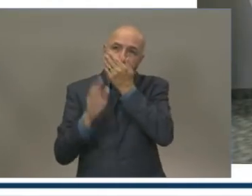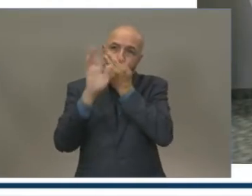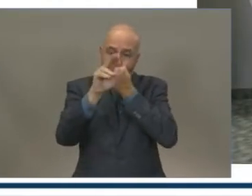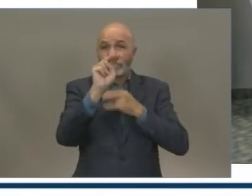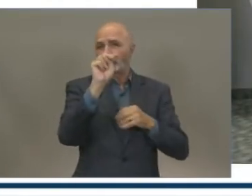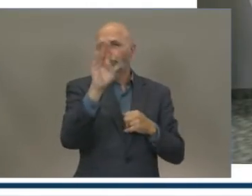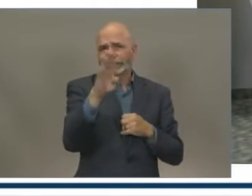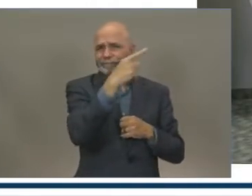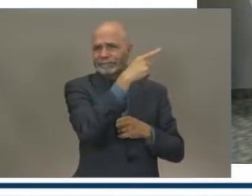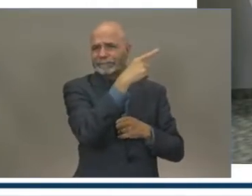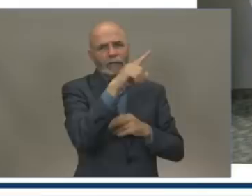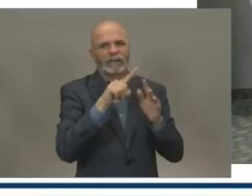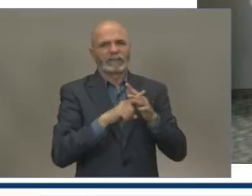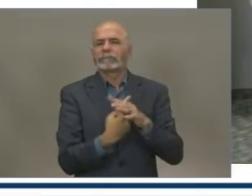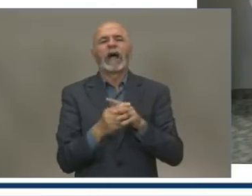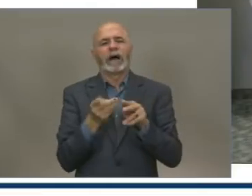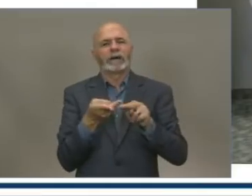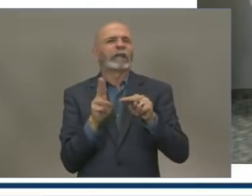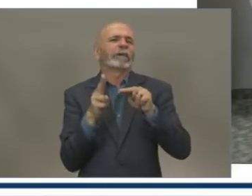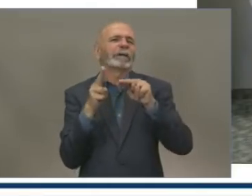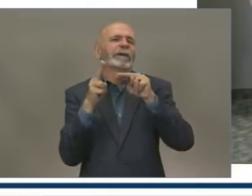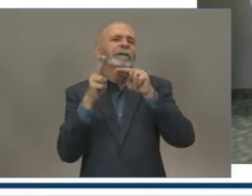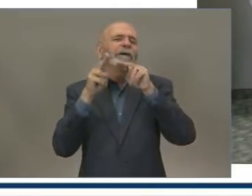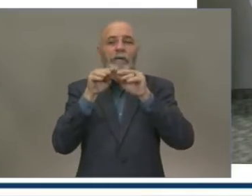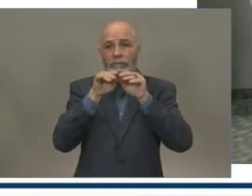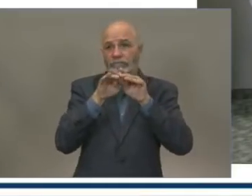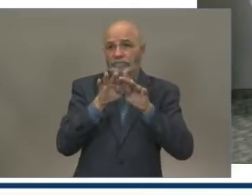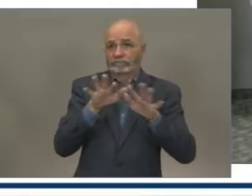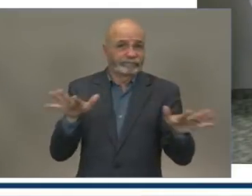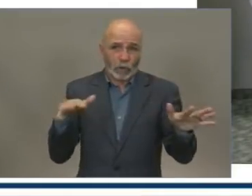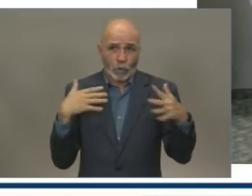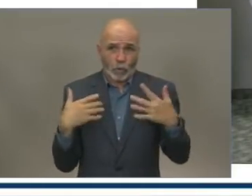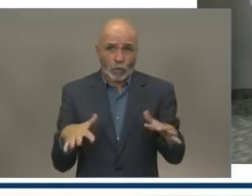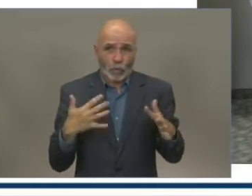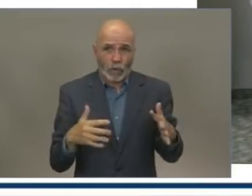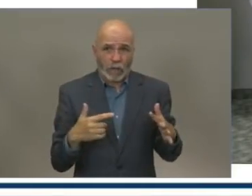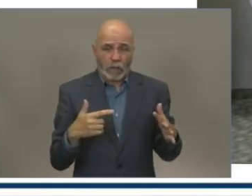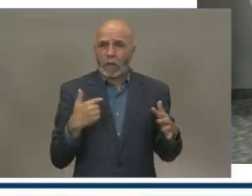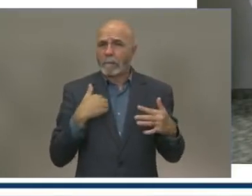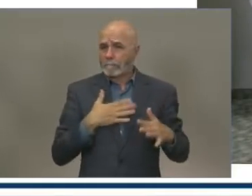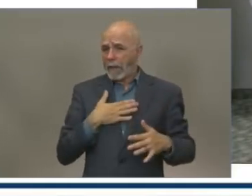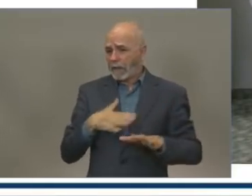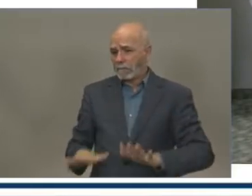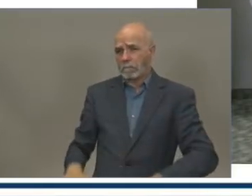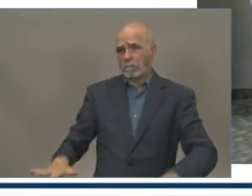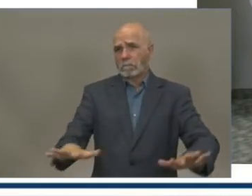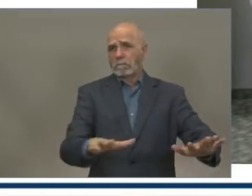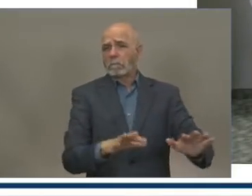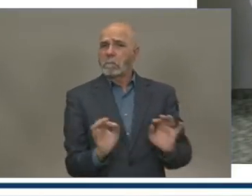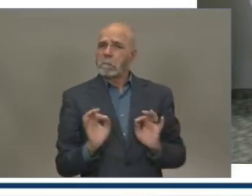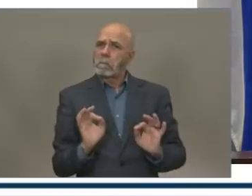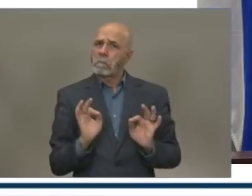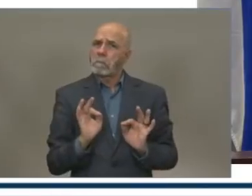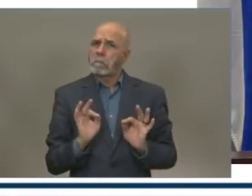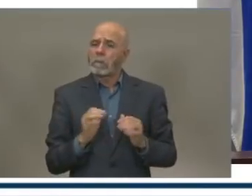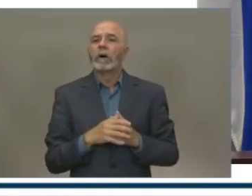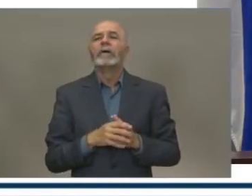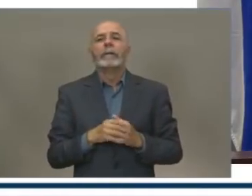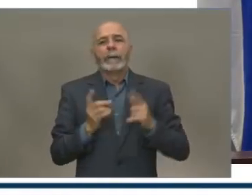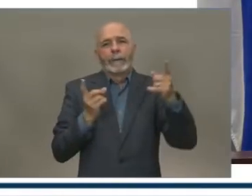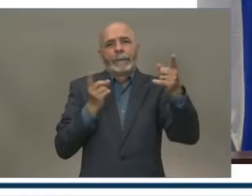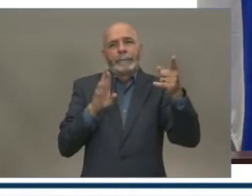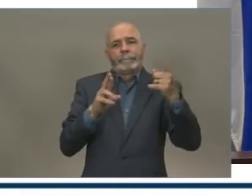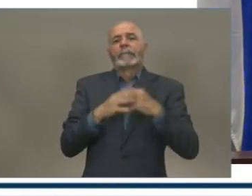activity that's going on in New Brunswick, or are we remaining status quo at the moment with them? So I had a conversation with Atlantic Chief